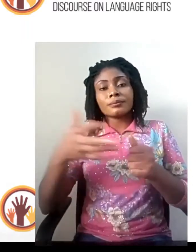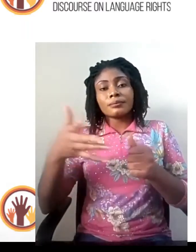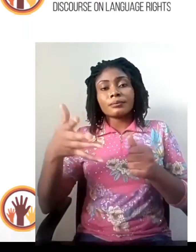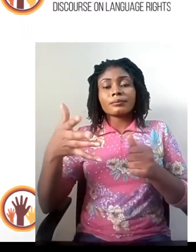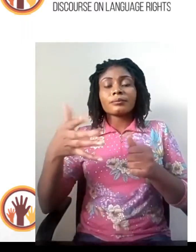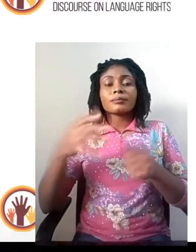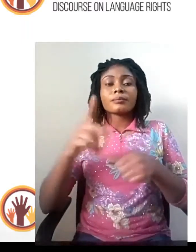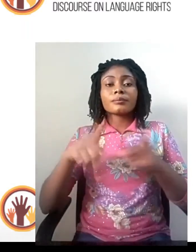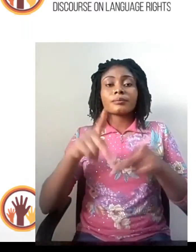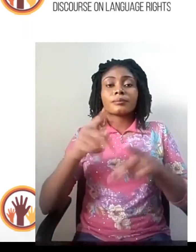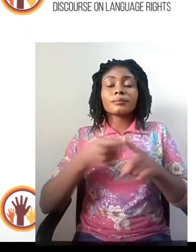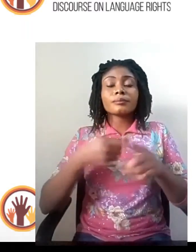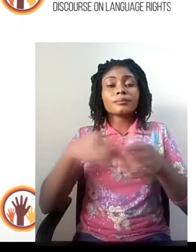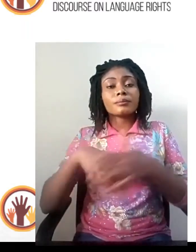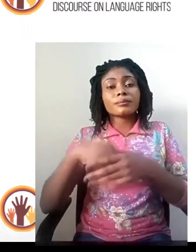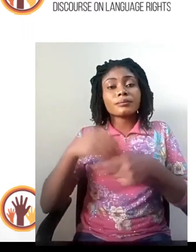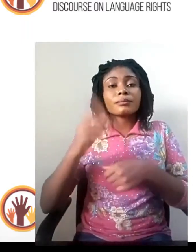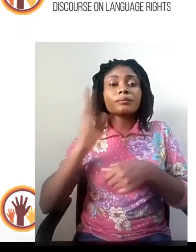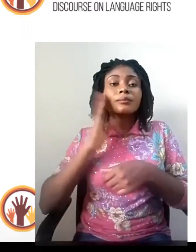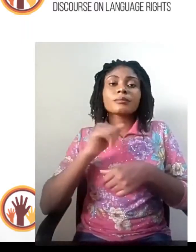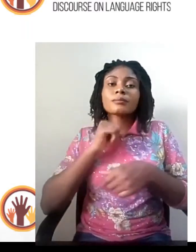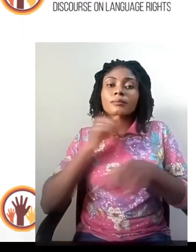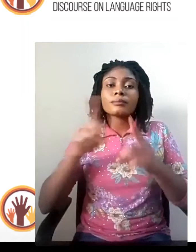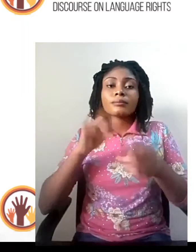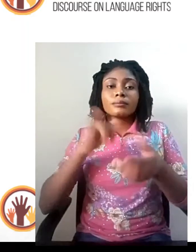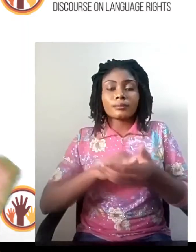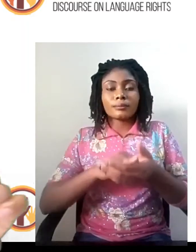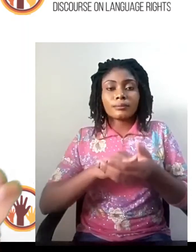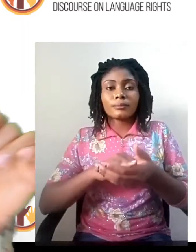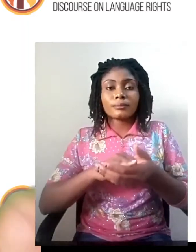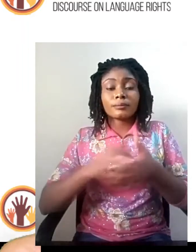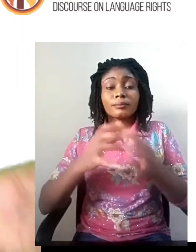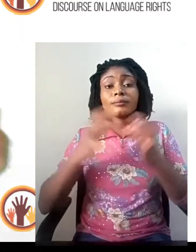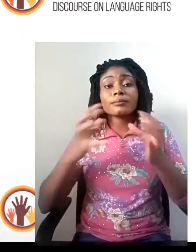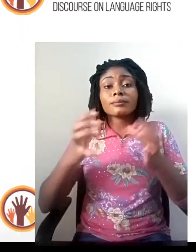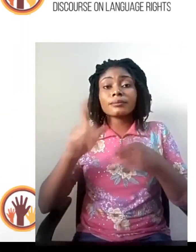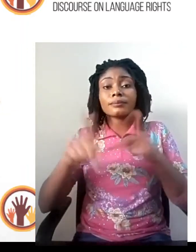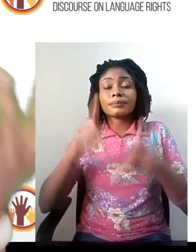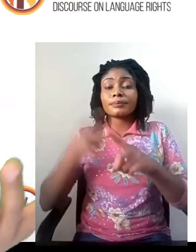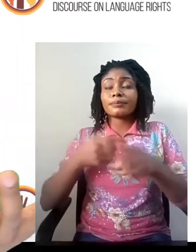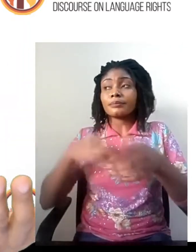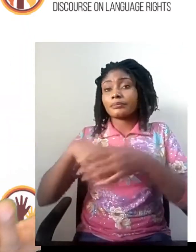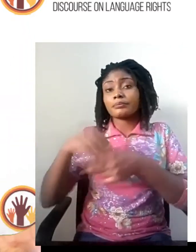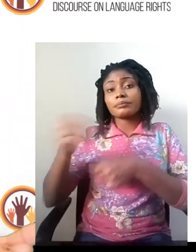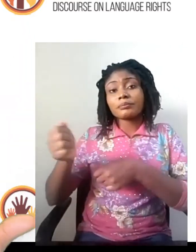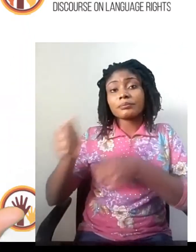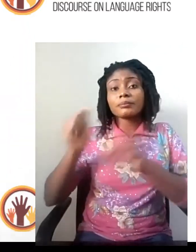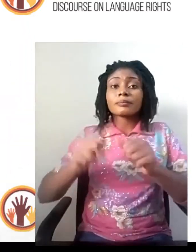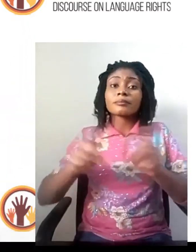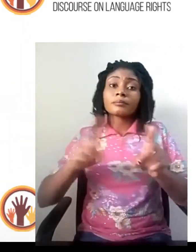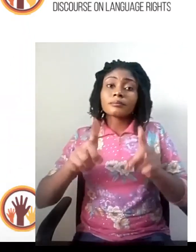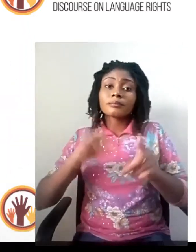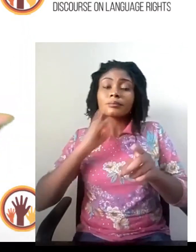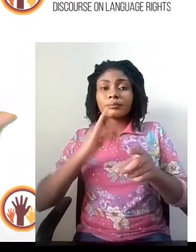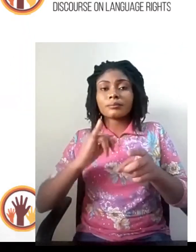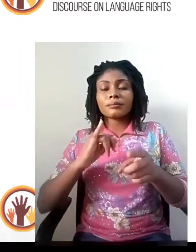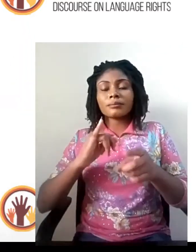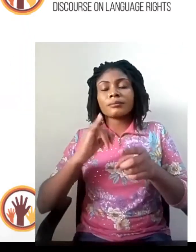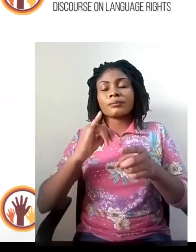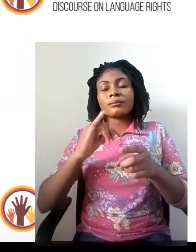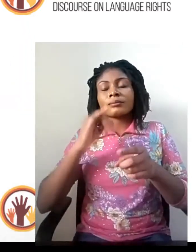will not do that. The much people from outside, foreigners, could do by experience